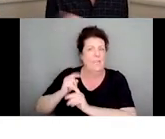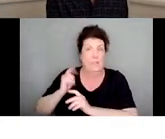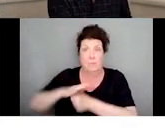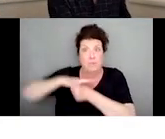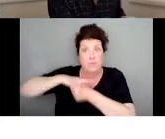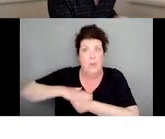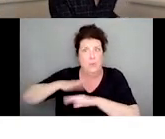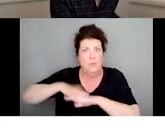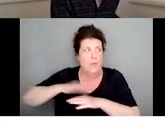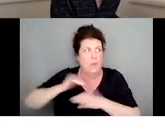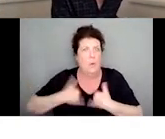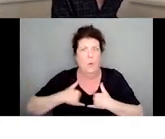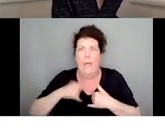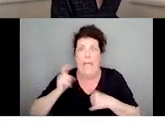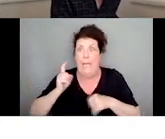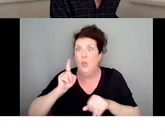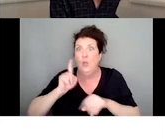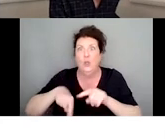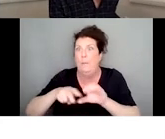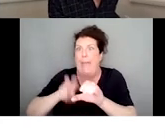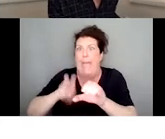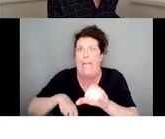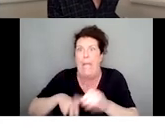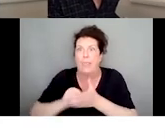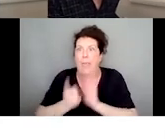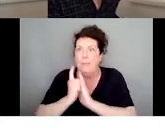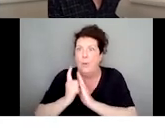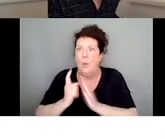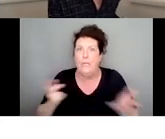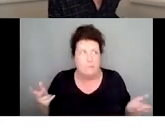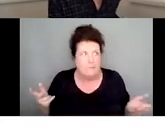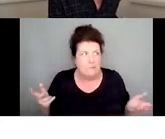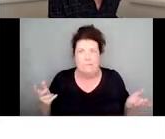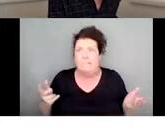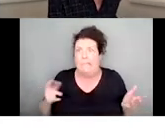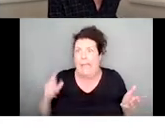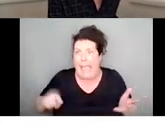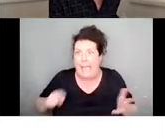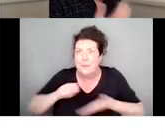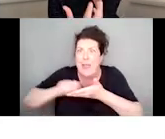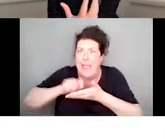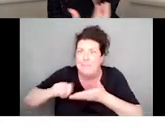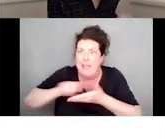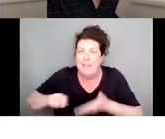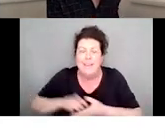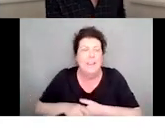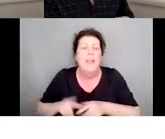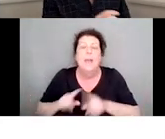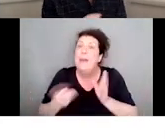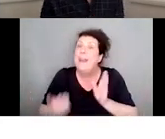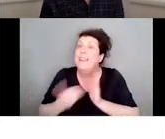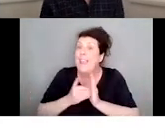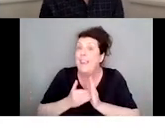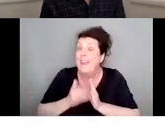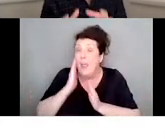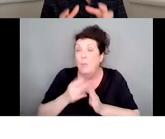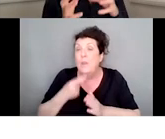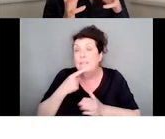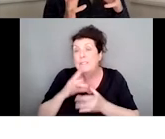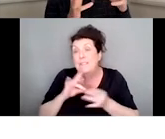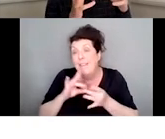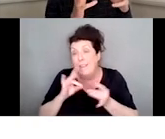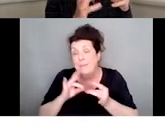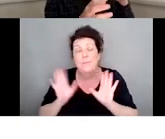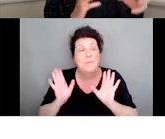to write it. I, you know, I couldn't back out at that point. So, um, uh, you know, but again, I, I, I will say, and you know,